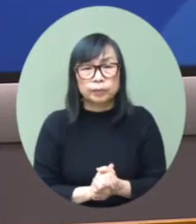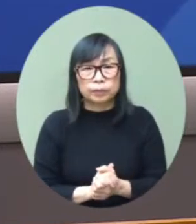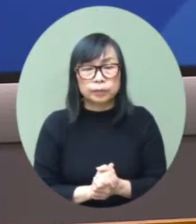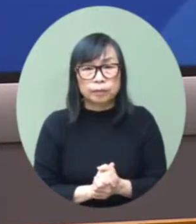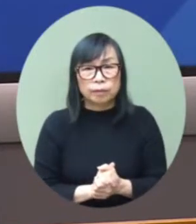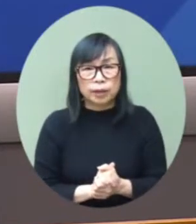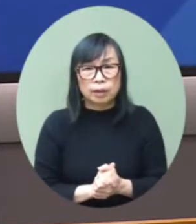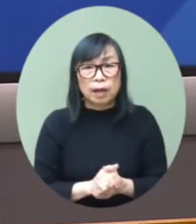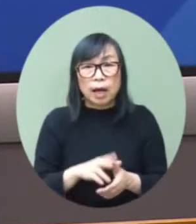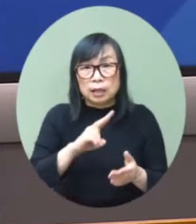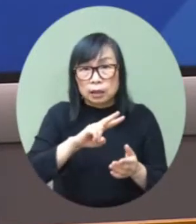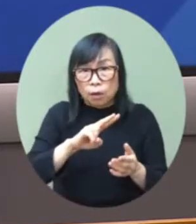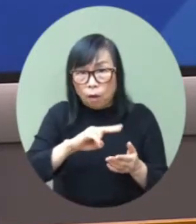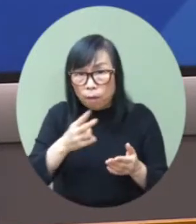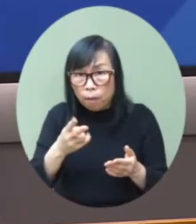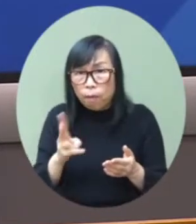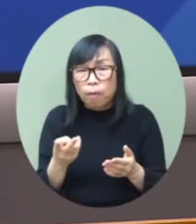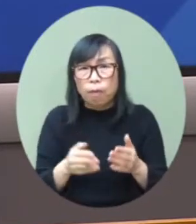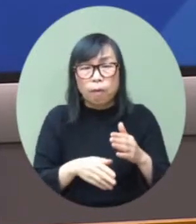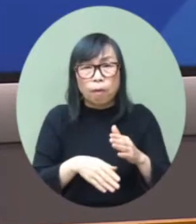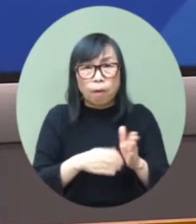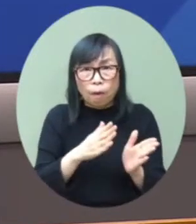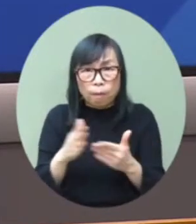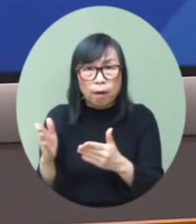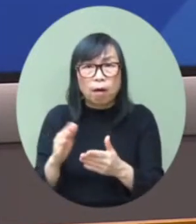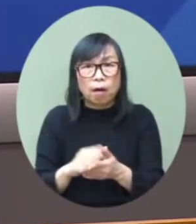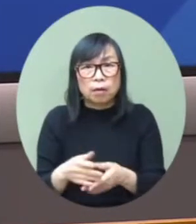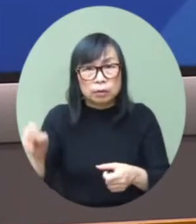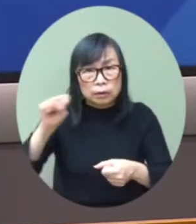general grades colleagues for assistance.